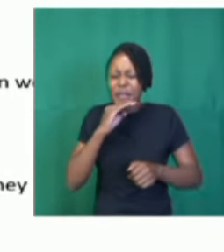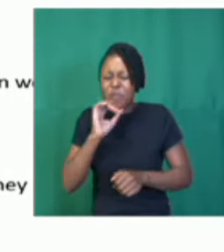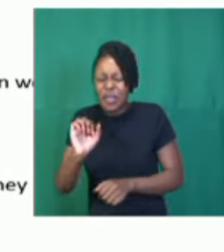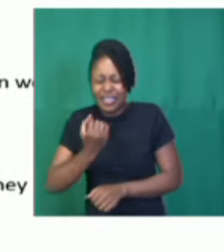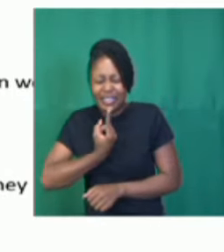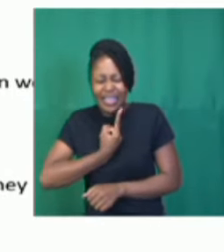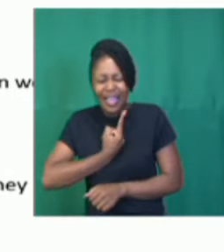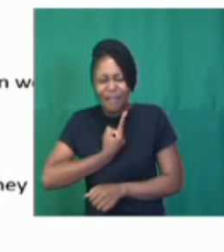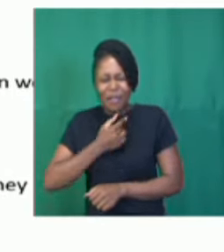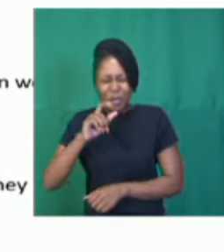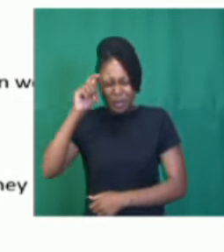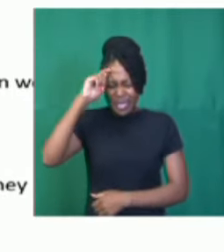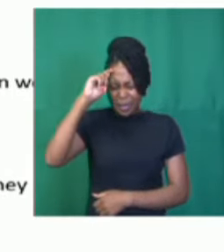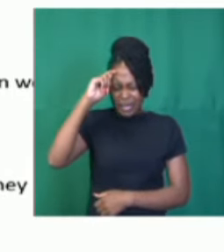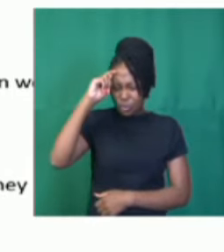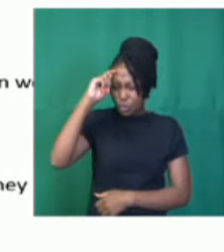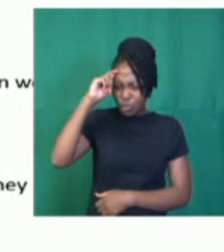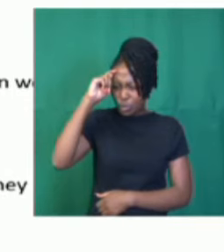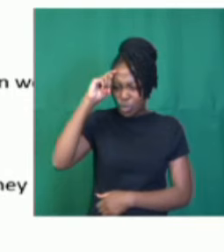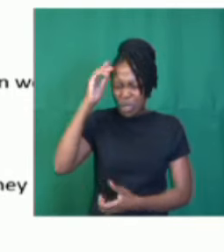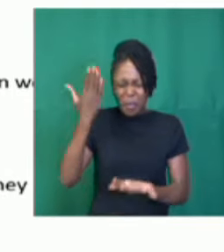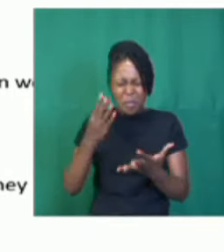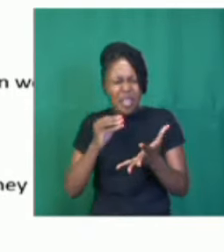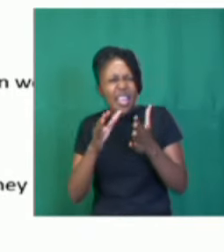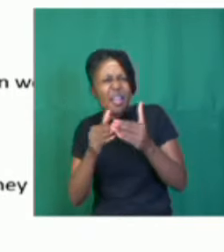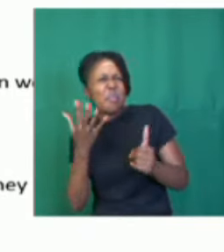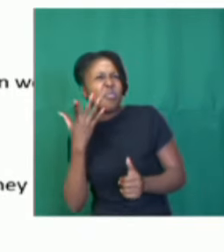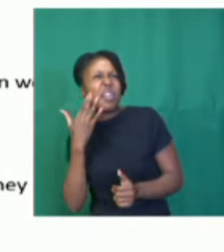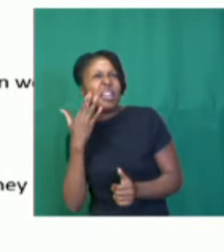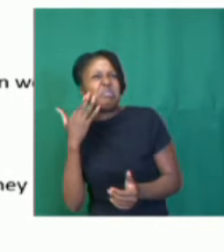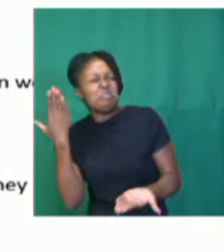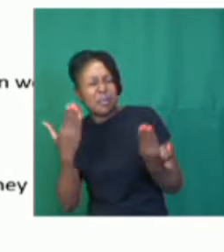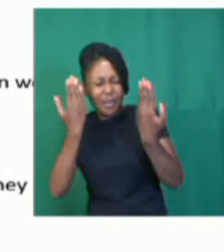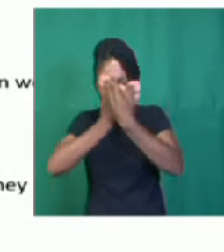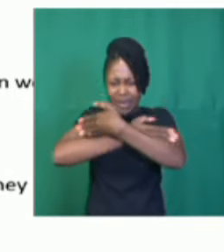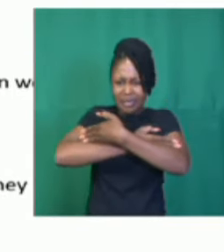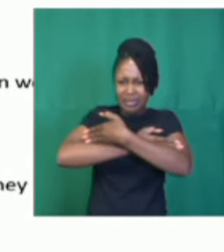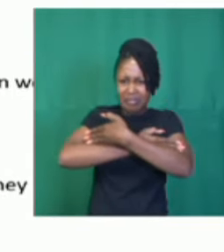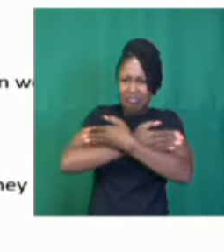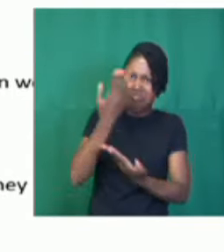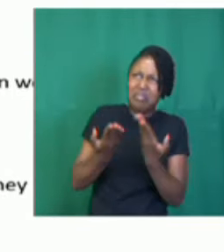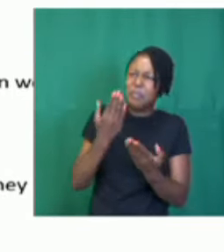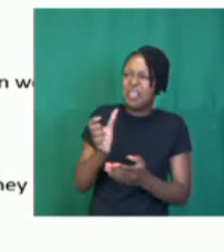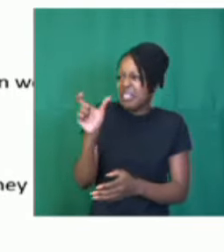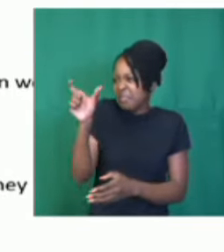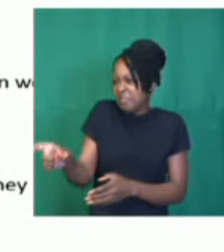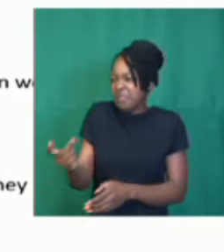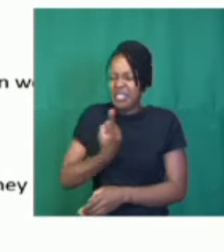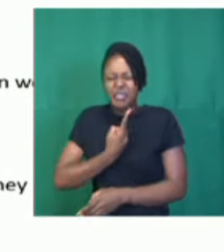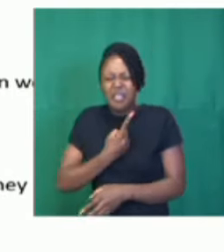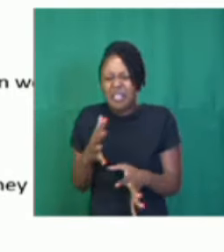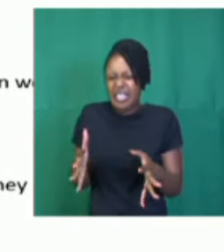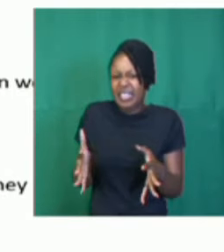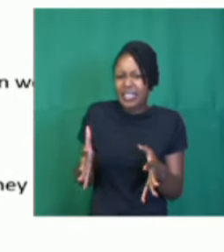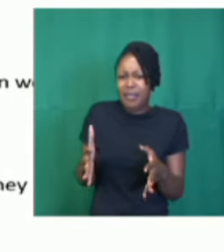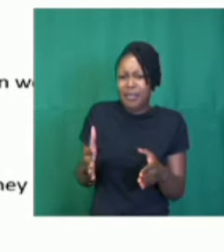if it is a scary night. Maybe it's something that happened during the night, and maybe the person who wrote the story was scared. So you guess what the text is about